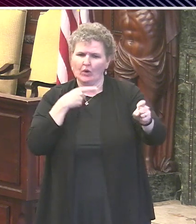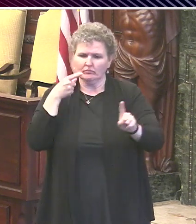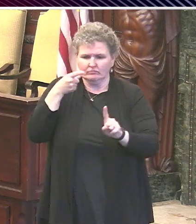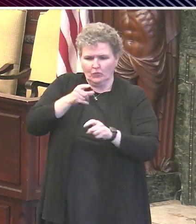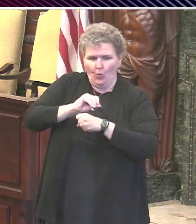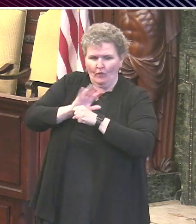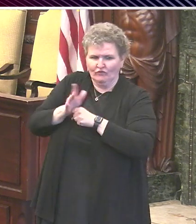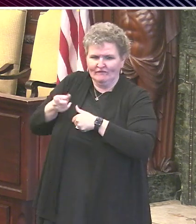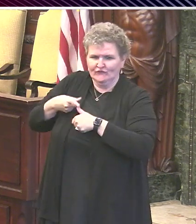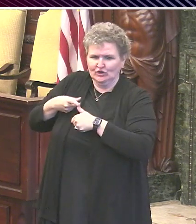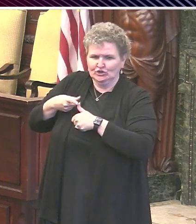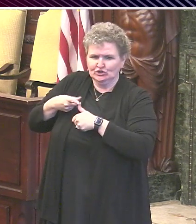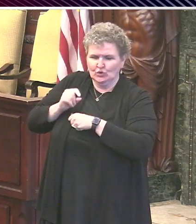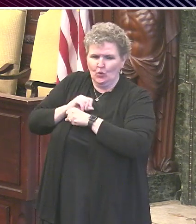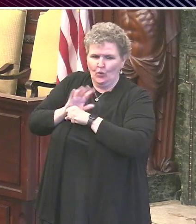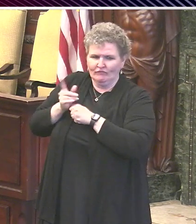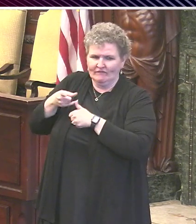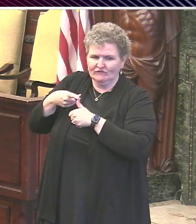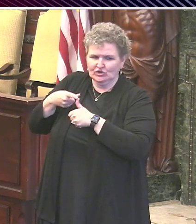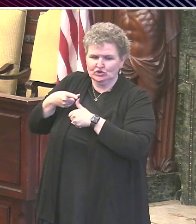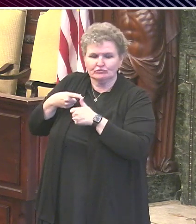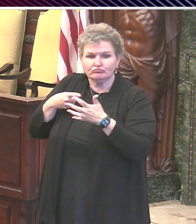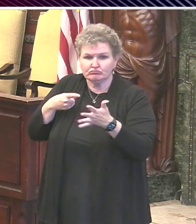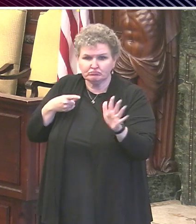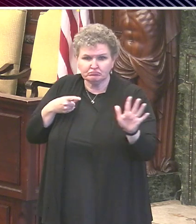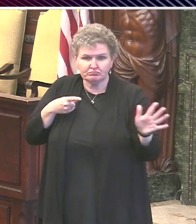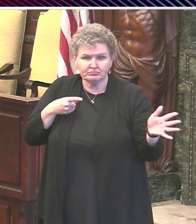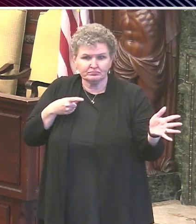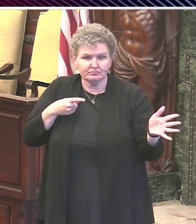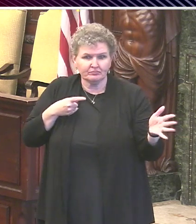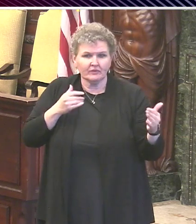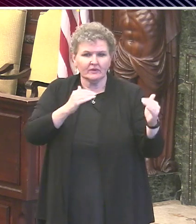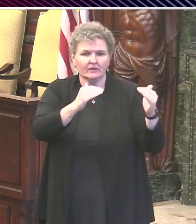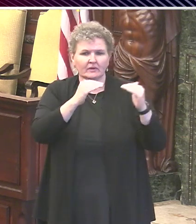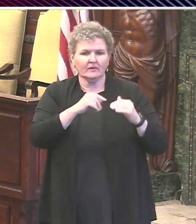We're going to move now to Al Lubrano of the Inquirer.